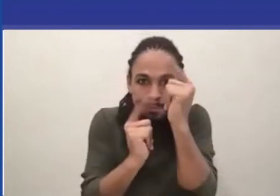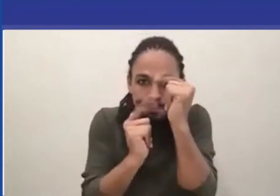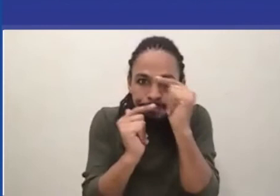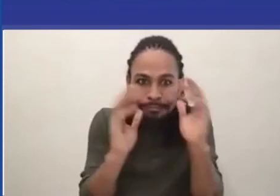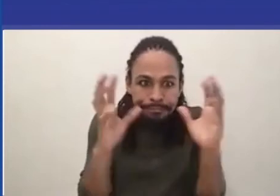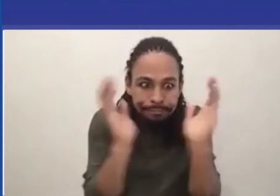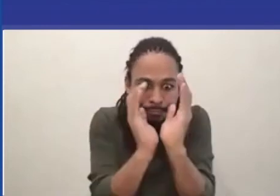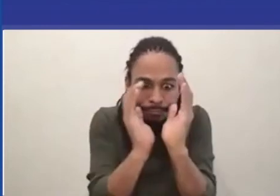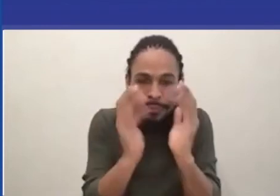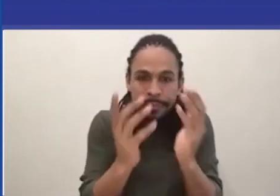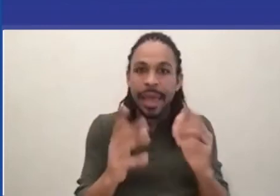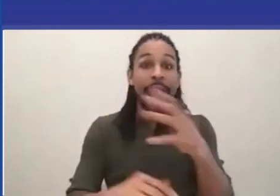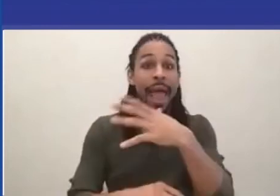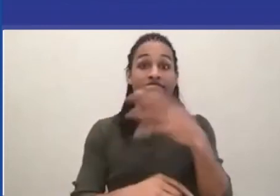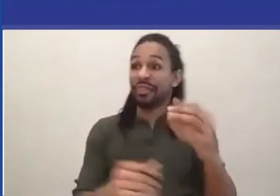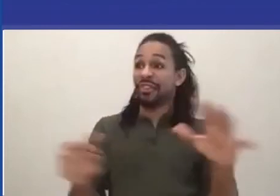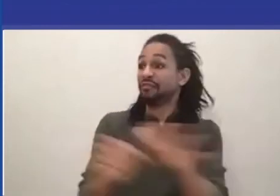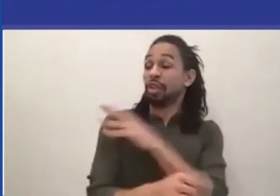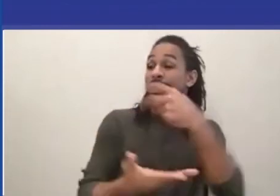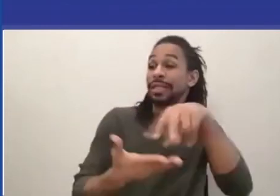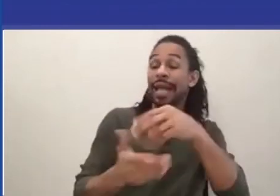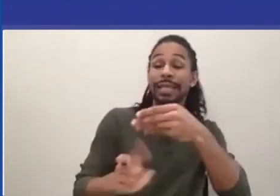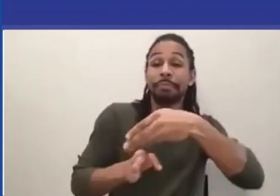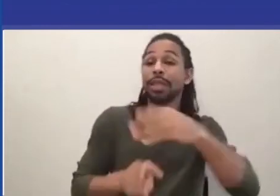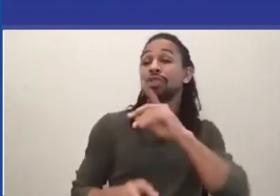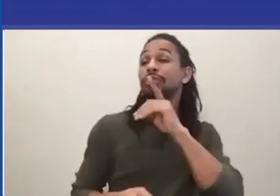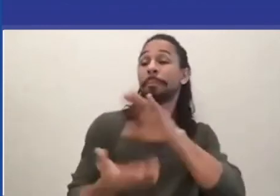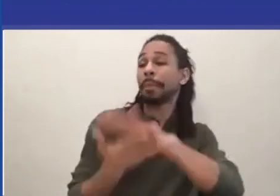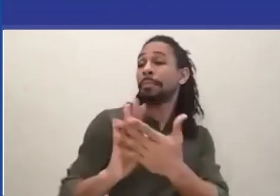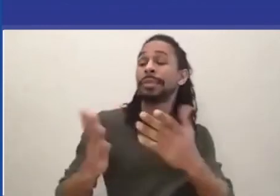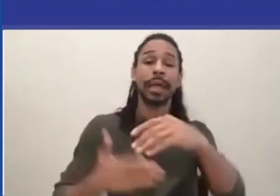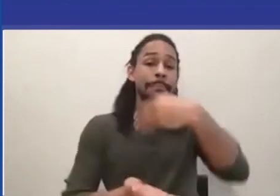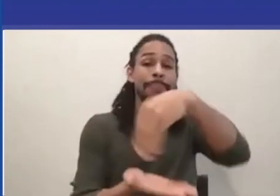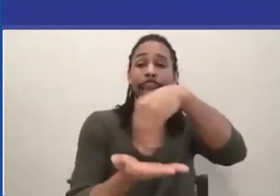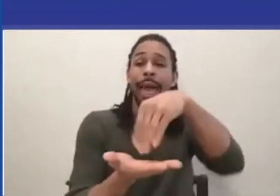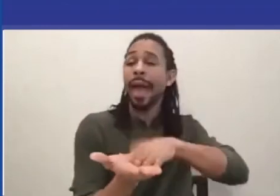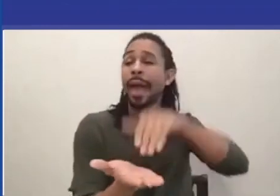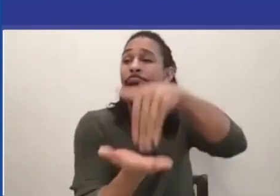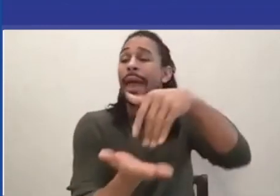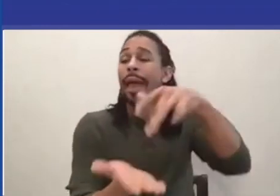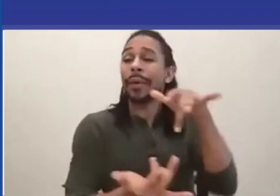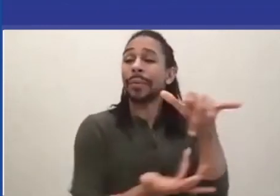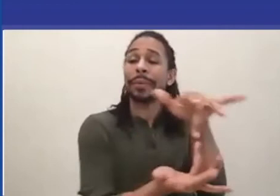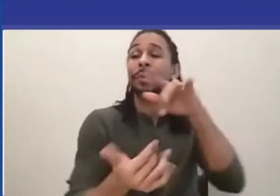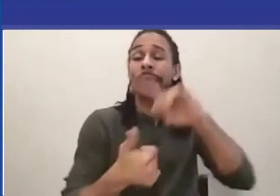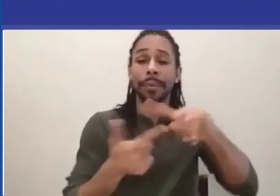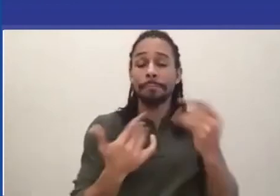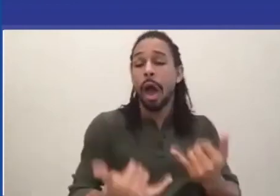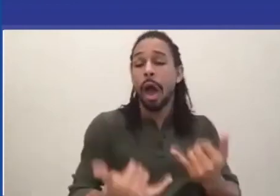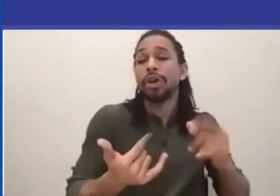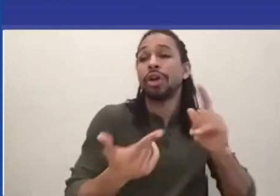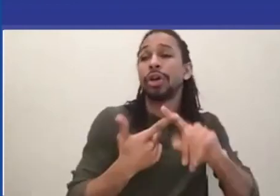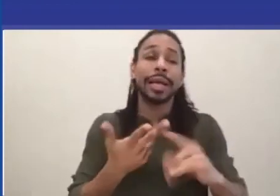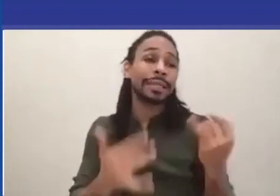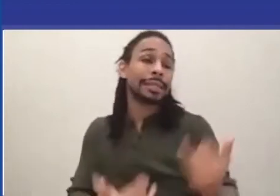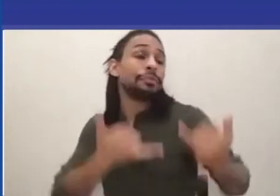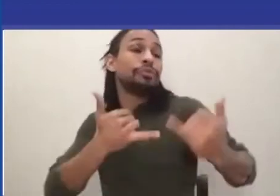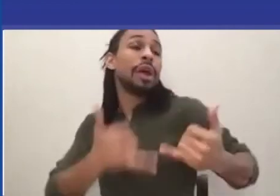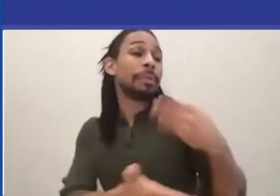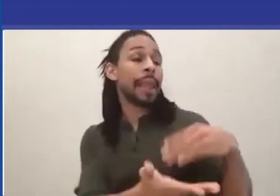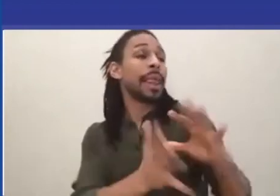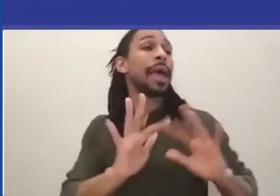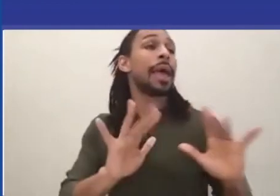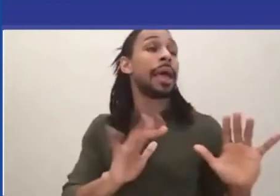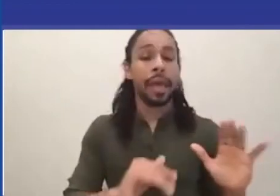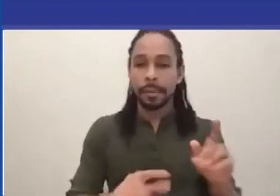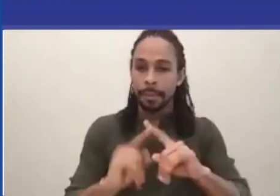ballet and modern and contemporary and what have you. But if you want to get some of this ethnic stuff,